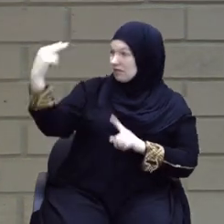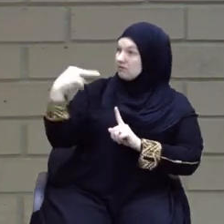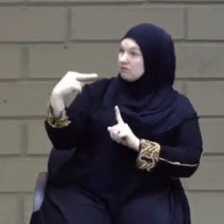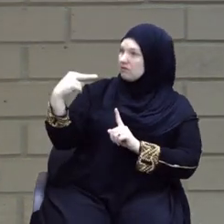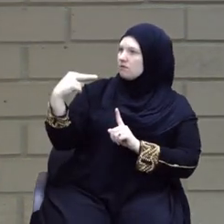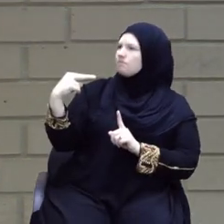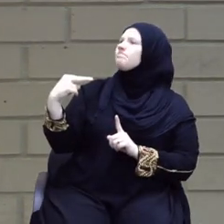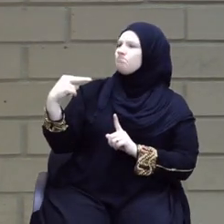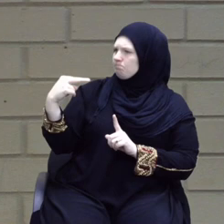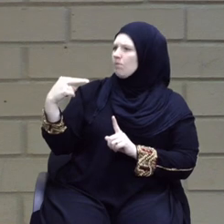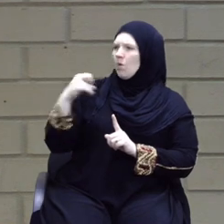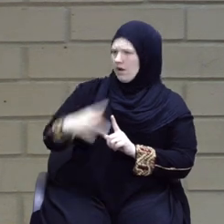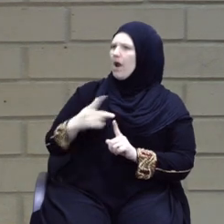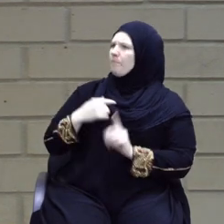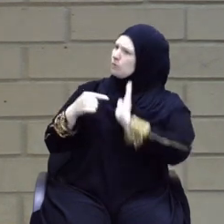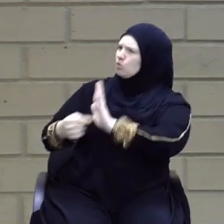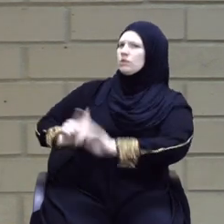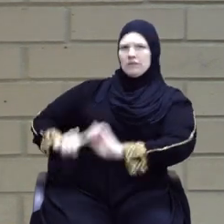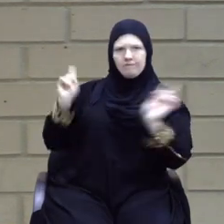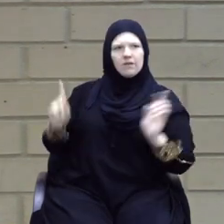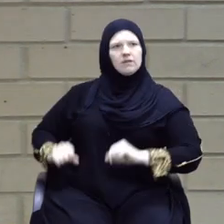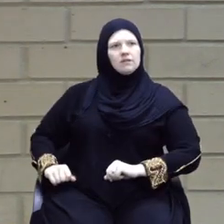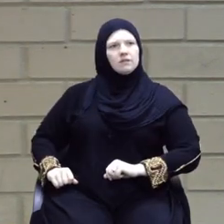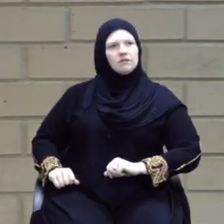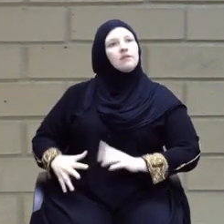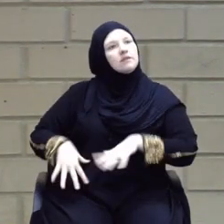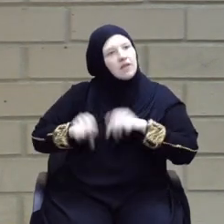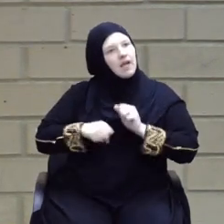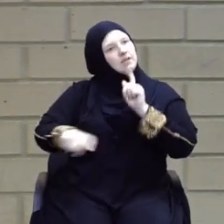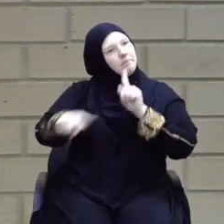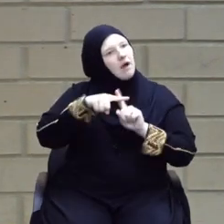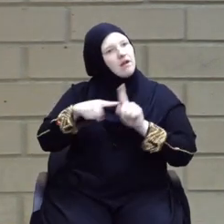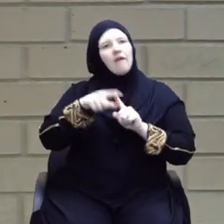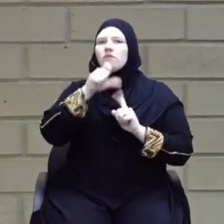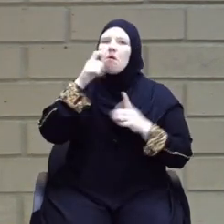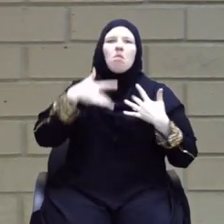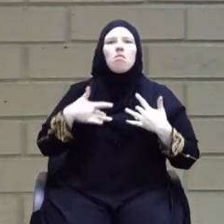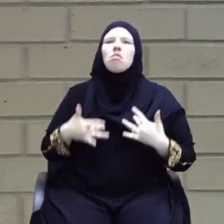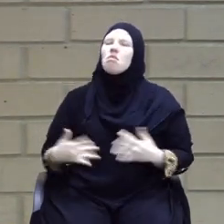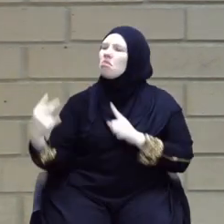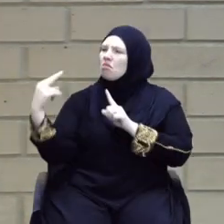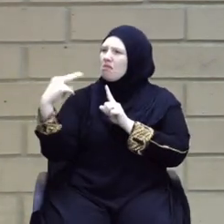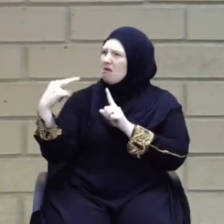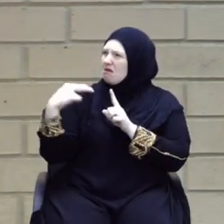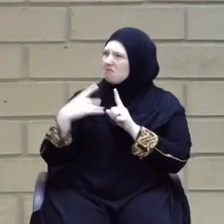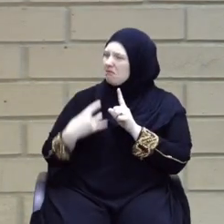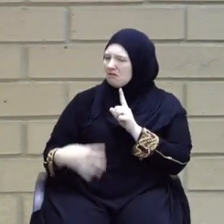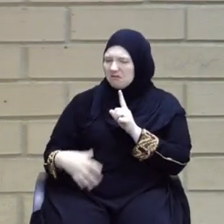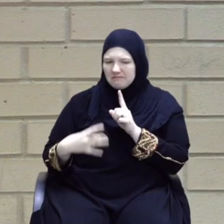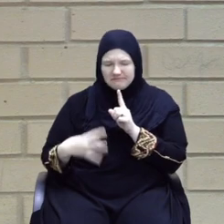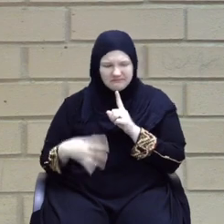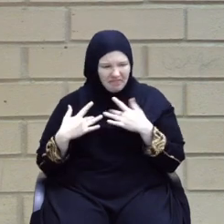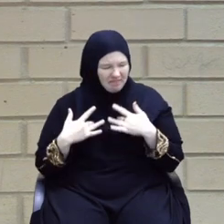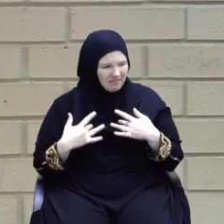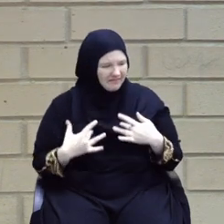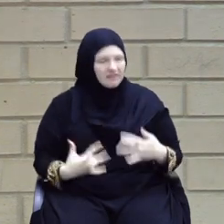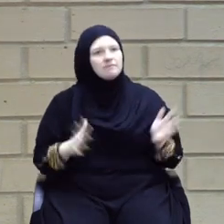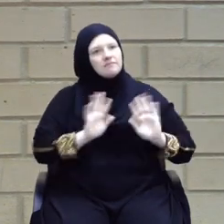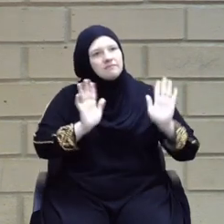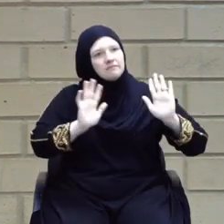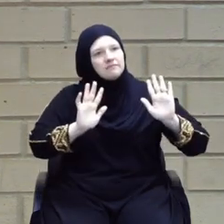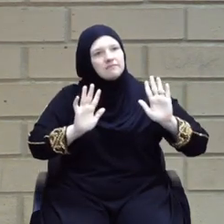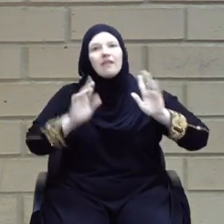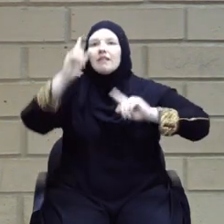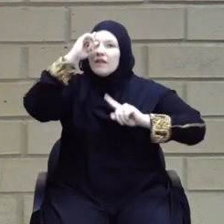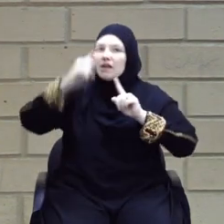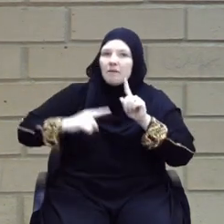granted, they will be taken away from you. But once you feel the pressure, it is that who makes